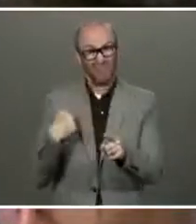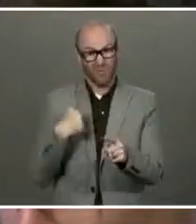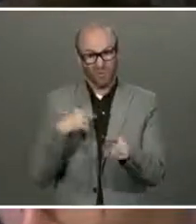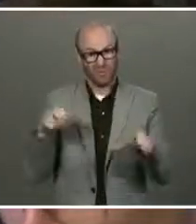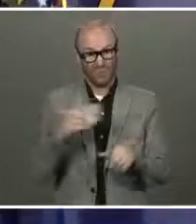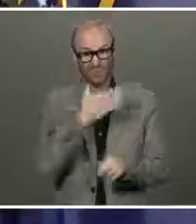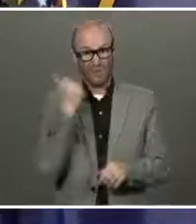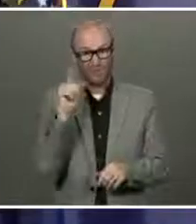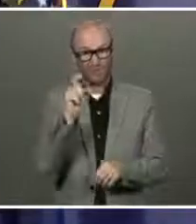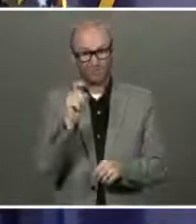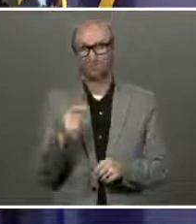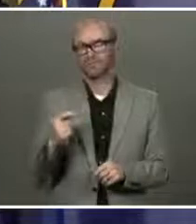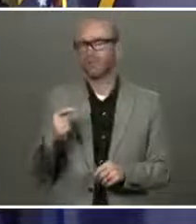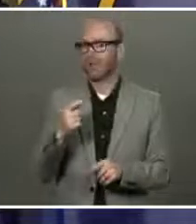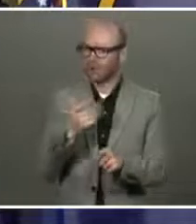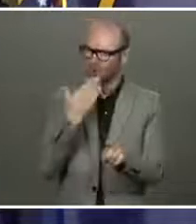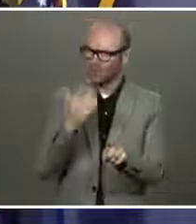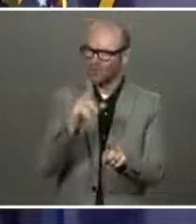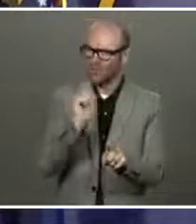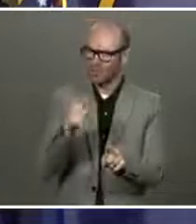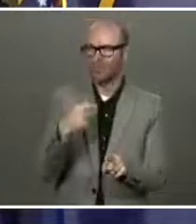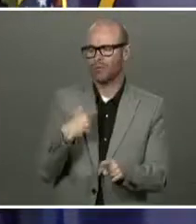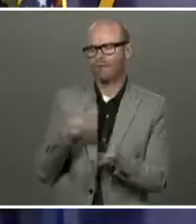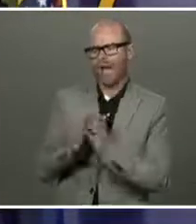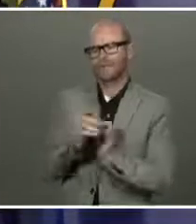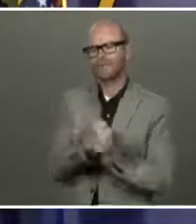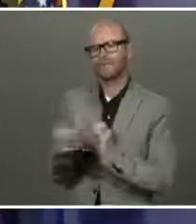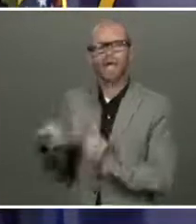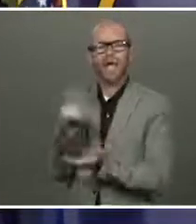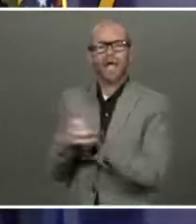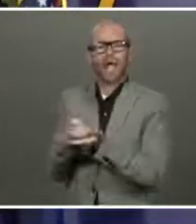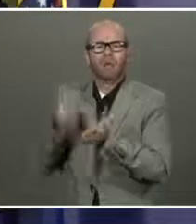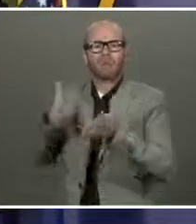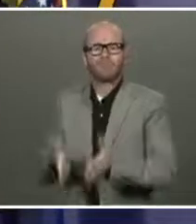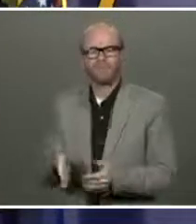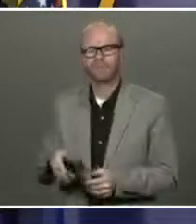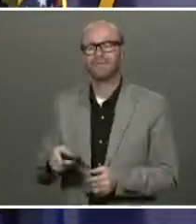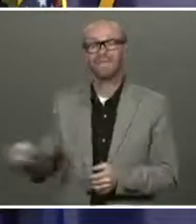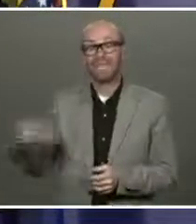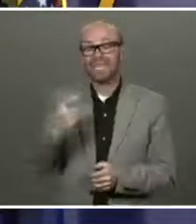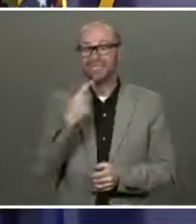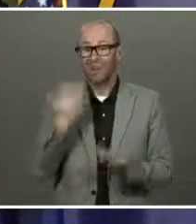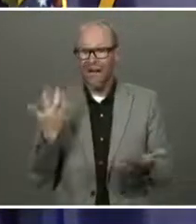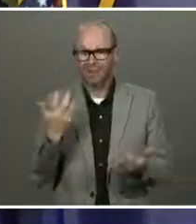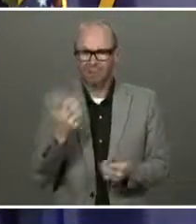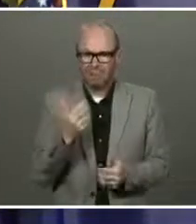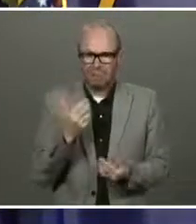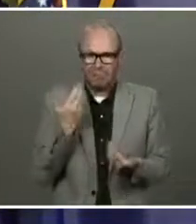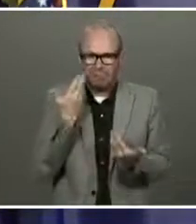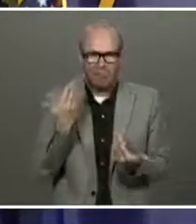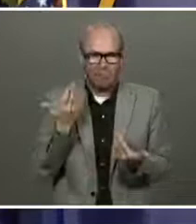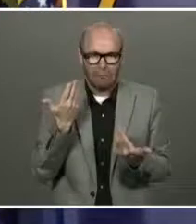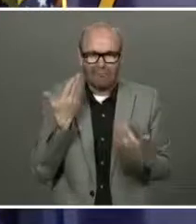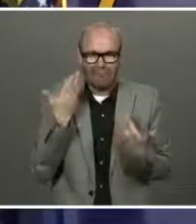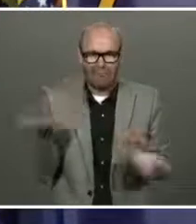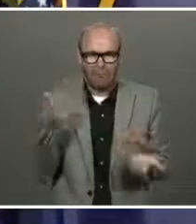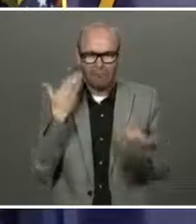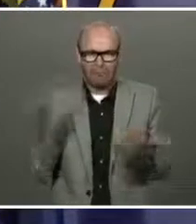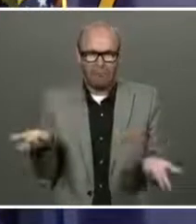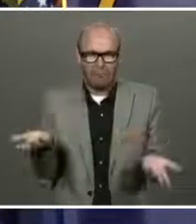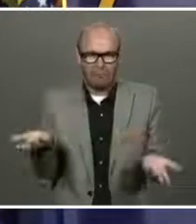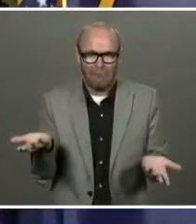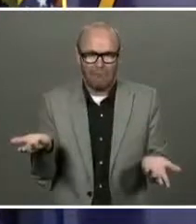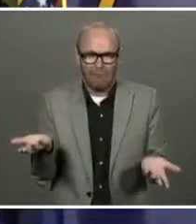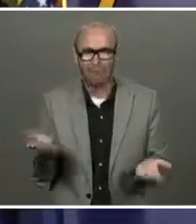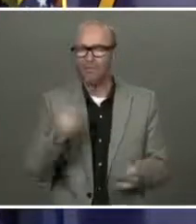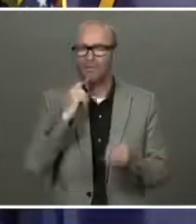our economists that same question, and the answer is usually we're not sure, because there are so many things